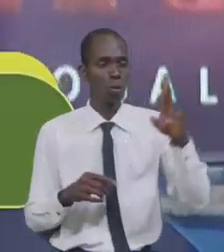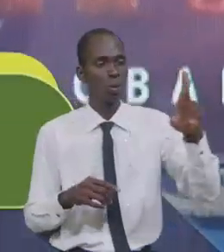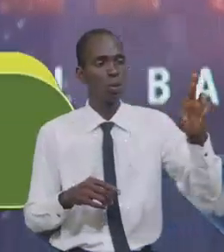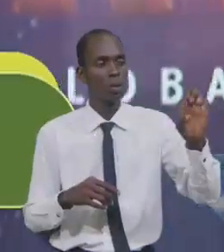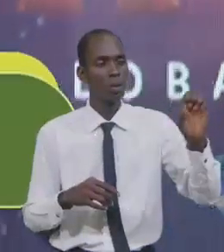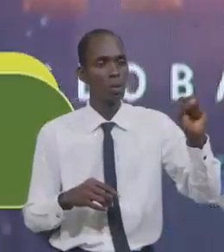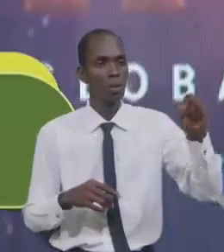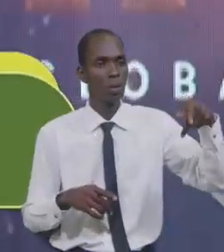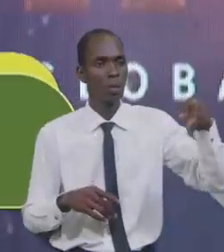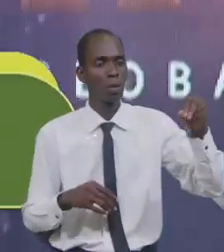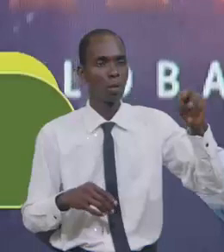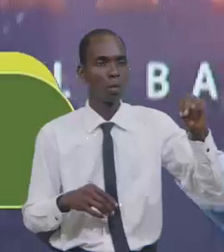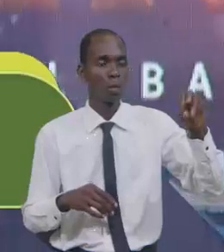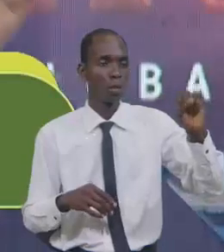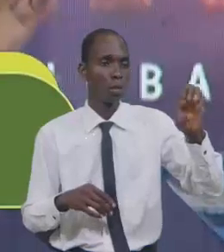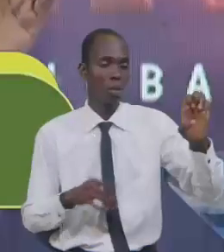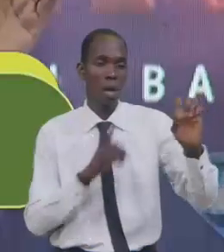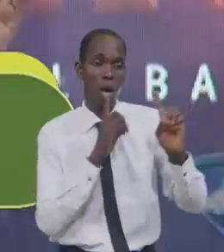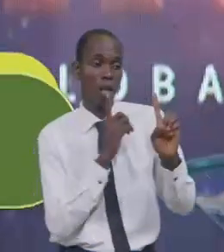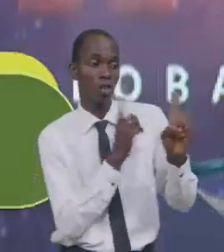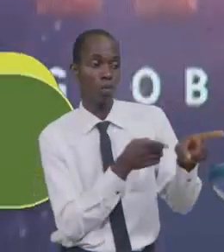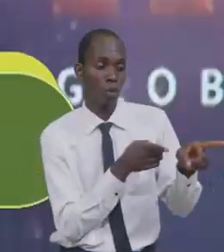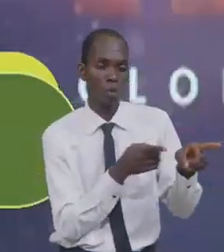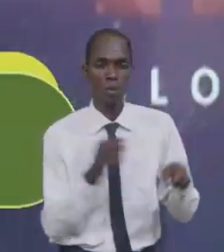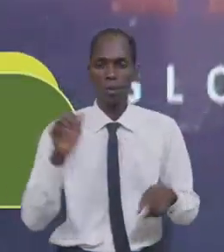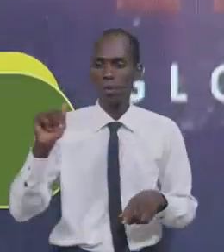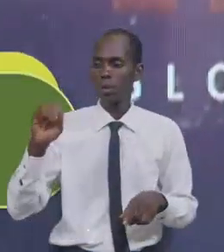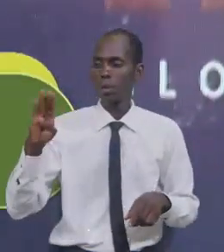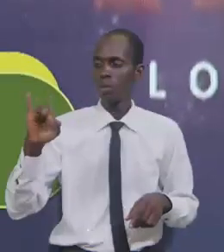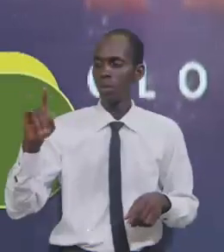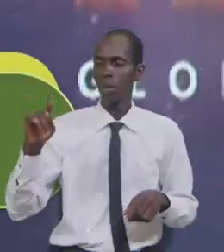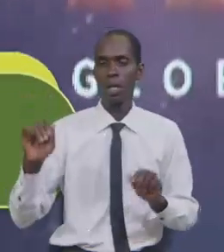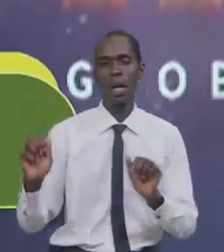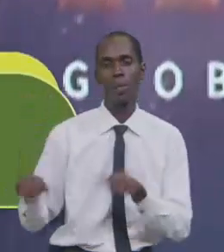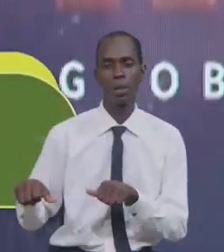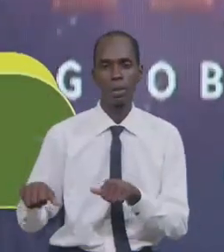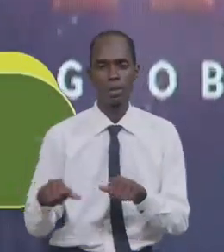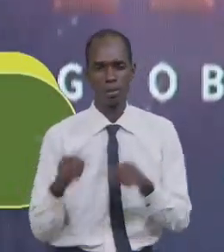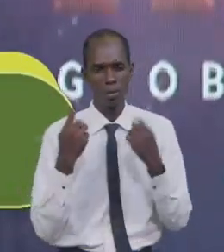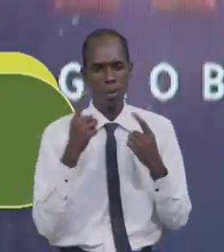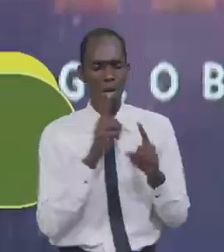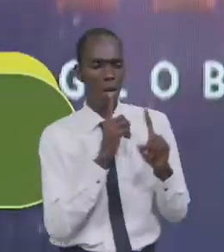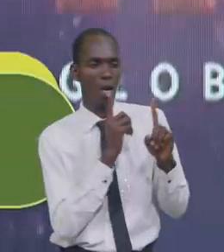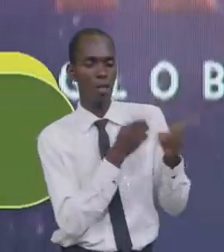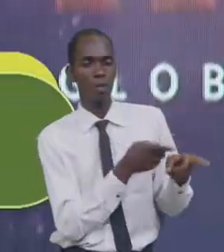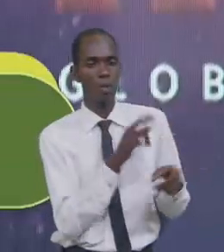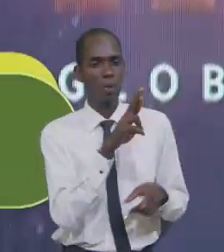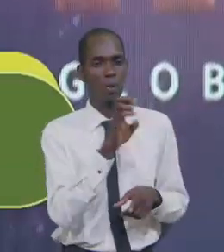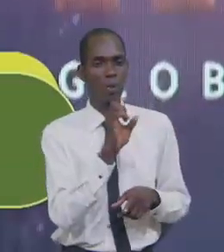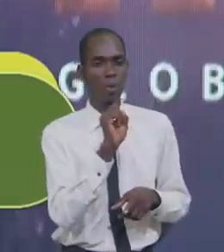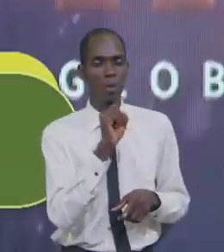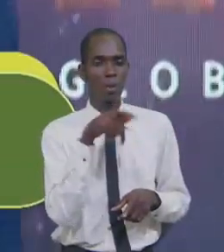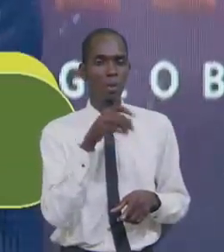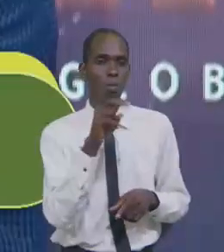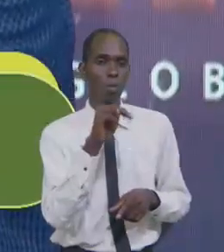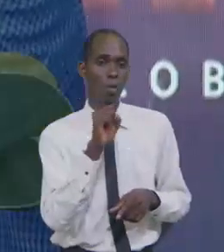Responsibility. The Lord is giving you a mandate.